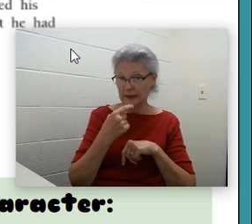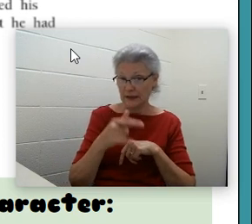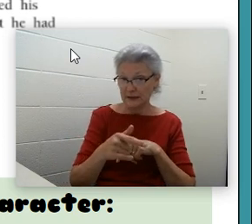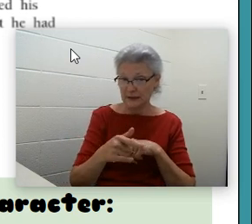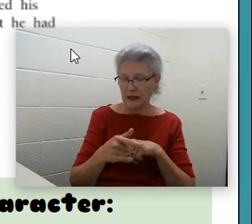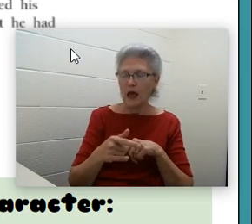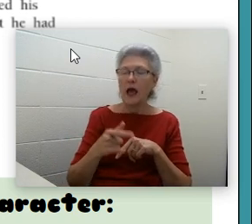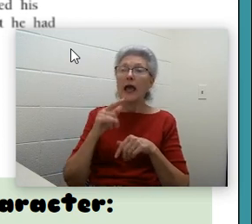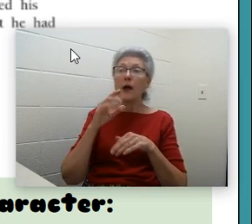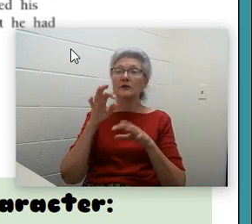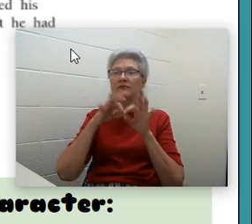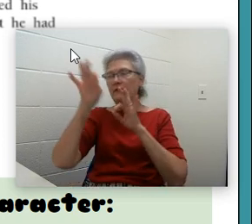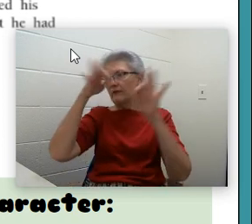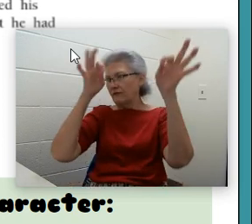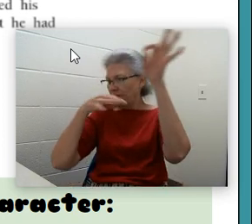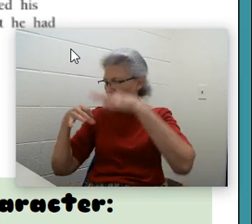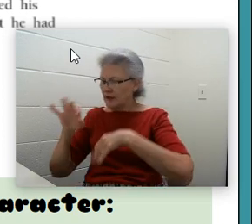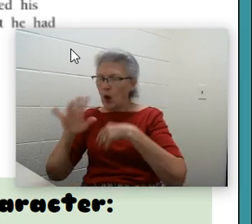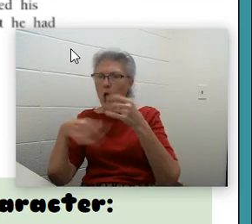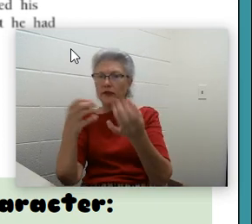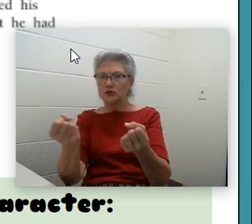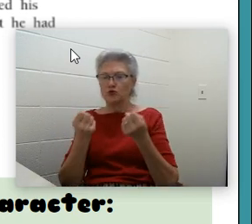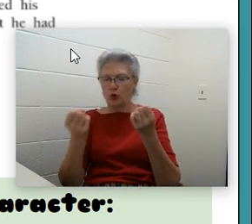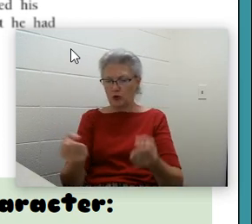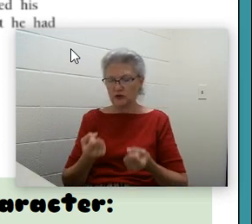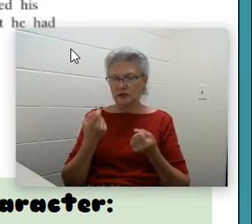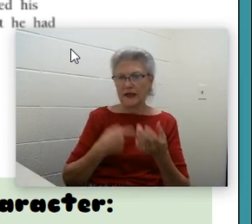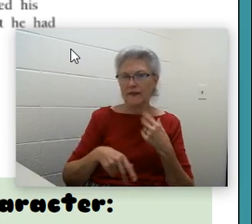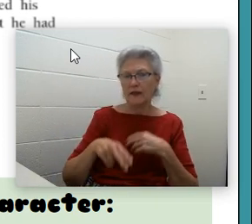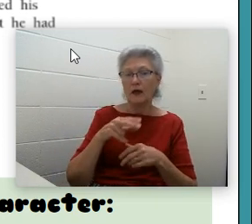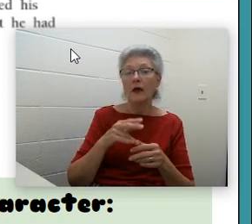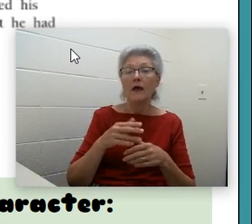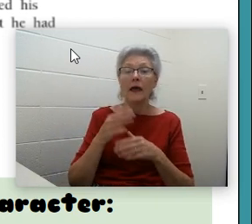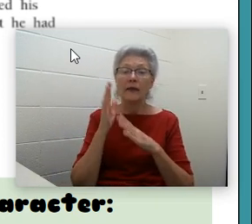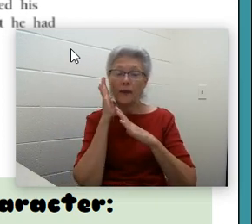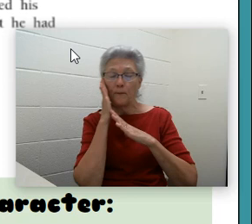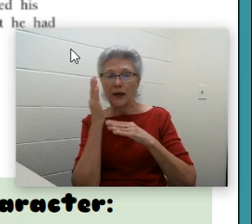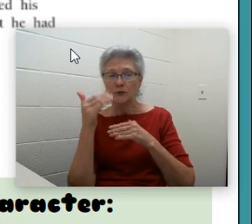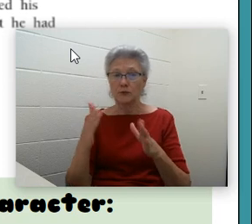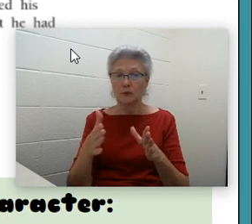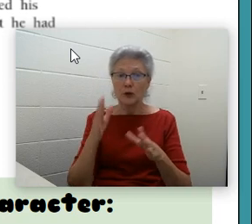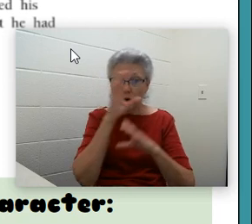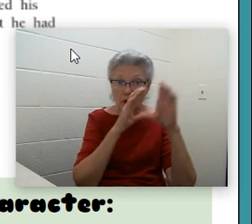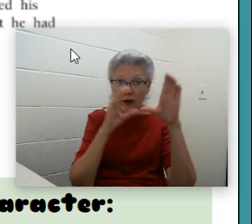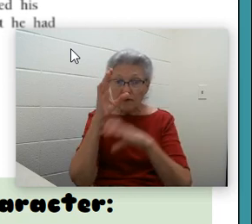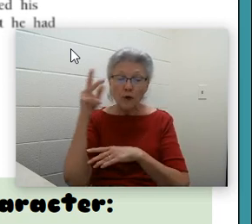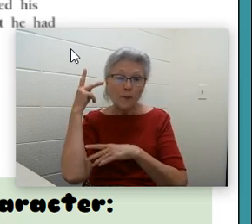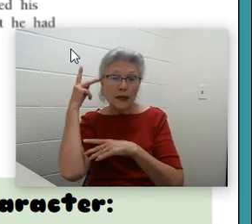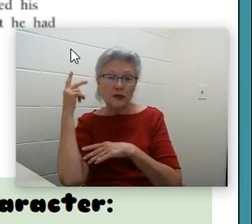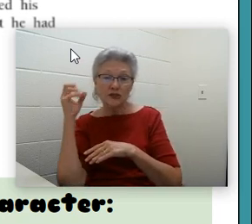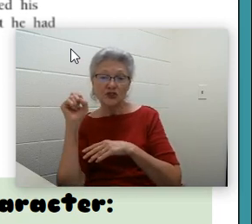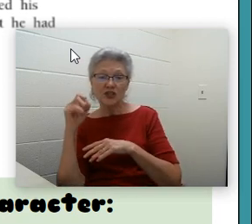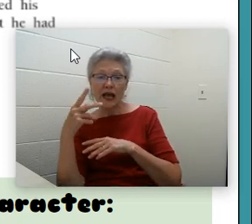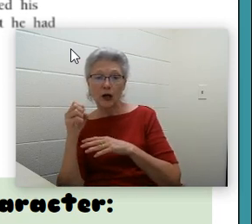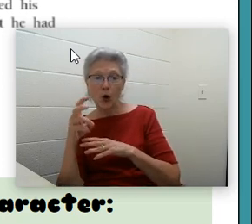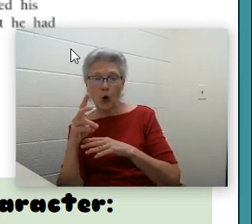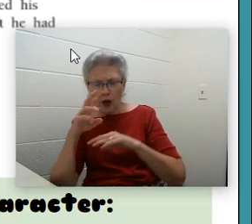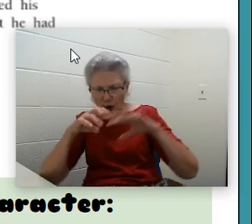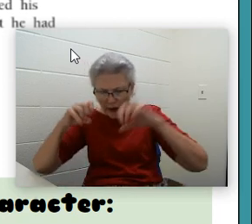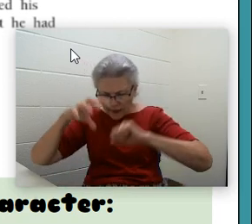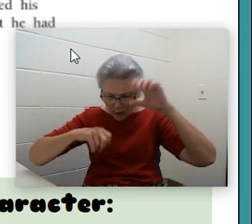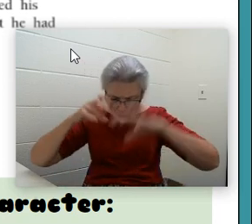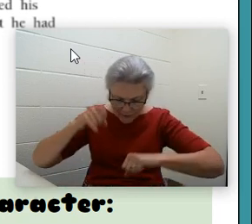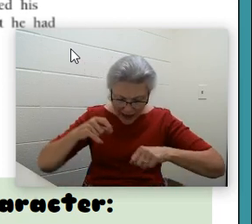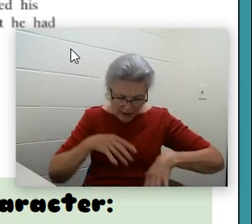been in all the drawers in the nursery, looking for Peter's shadow, rummaged through the wardrobe, and turned every pocket inside